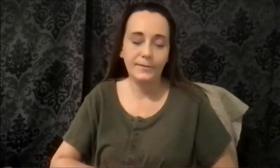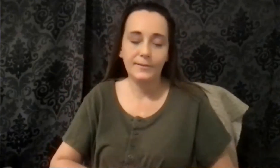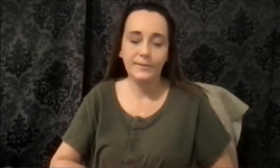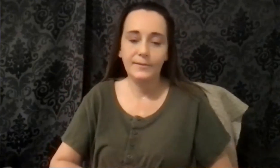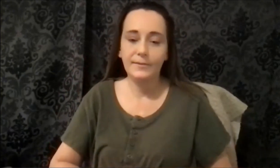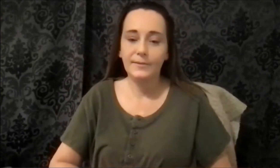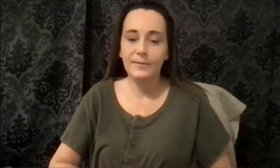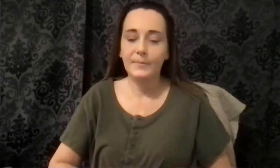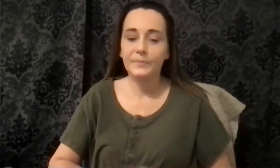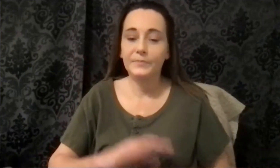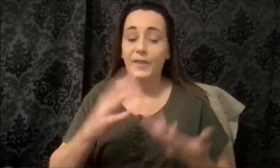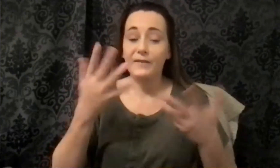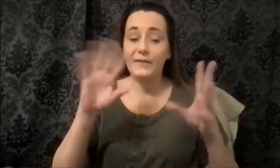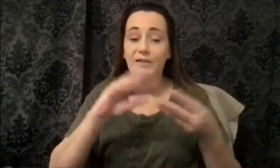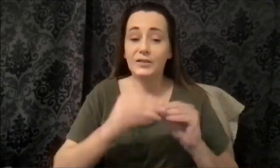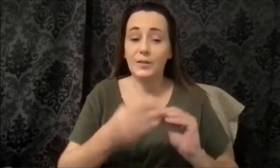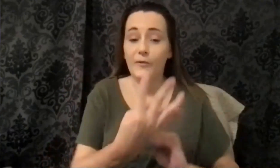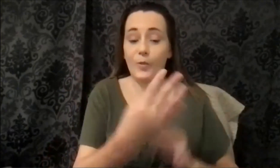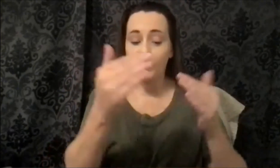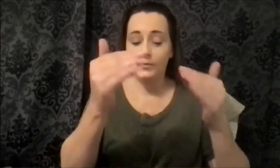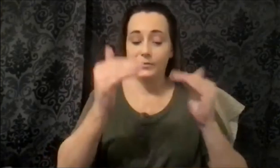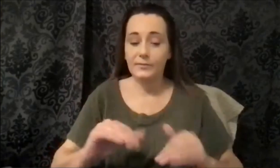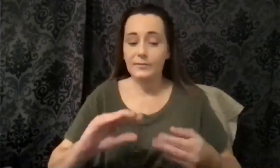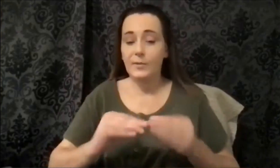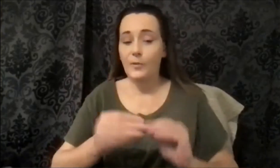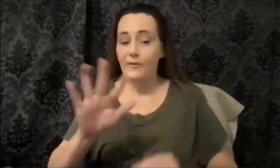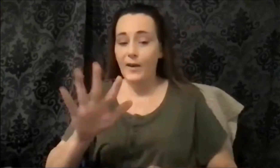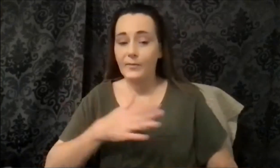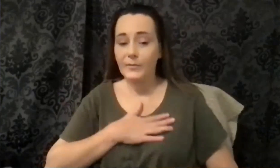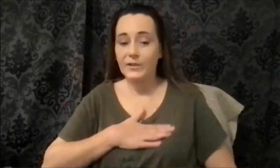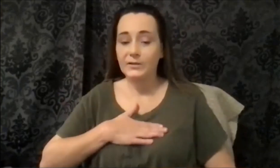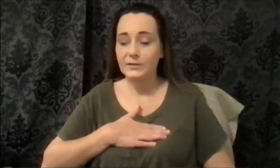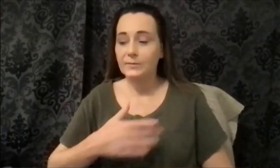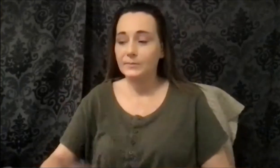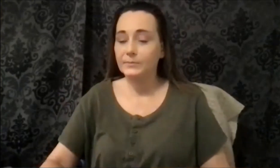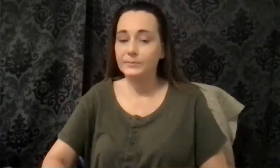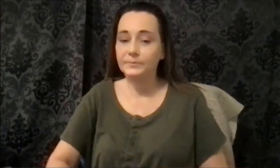4. Let's move to motion number 5, please.